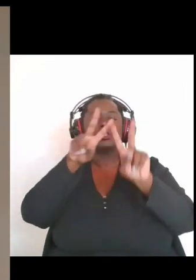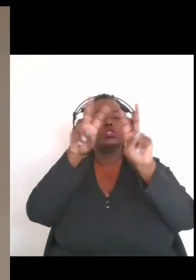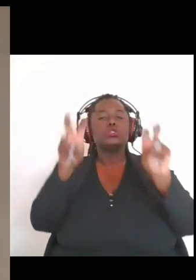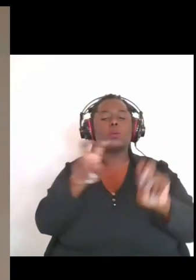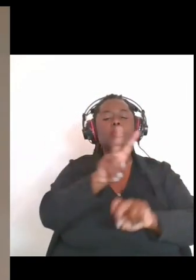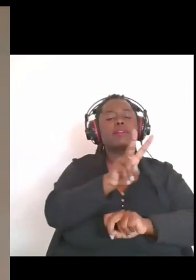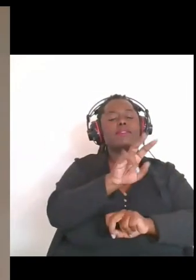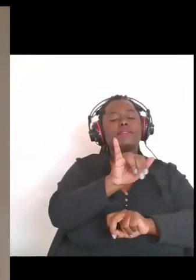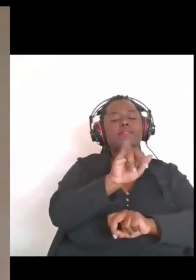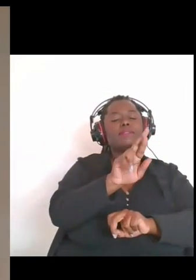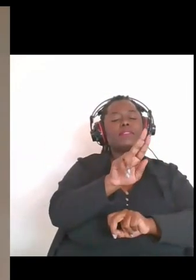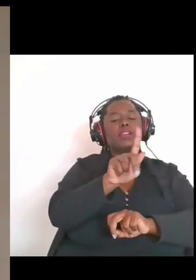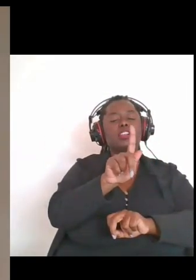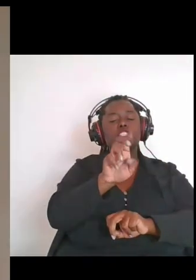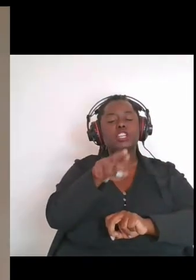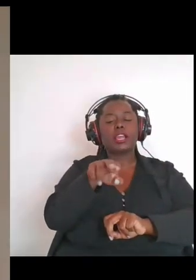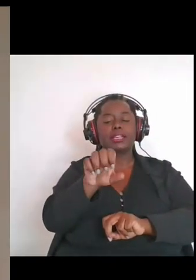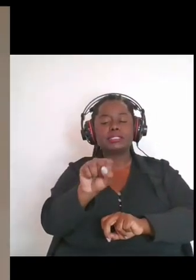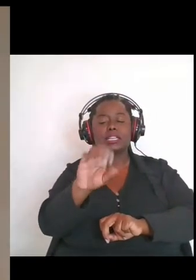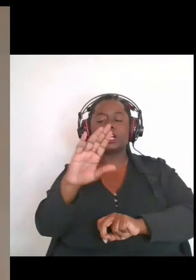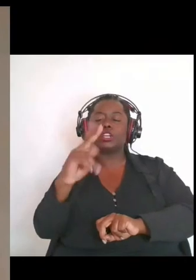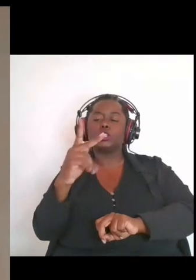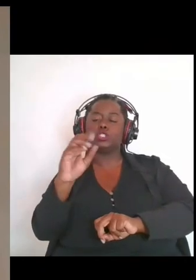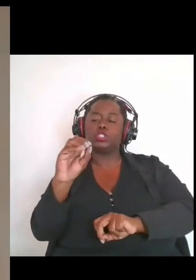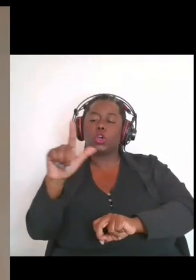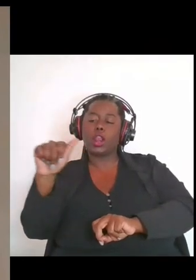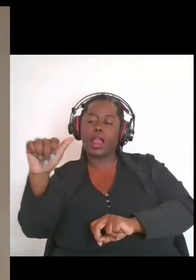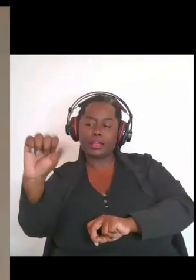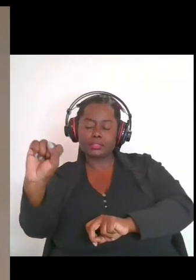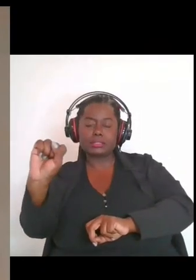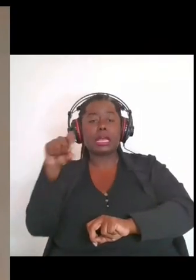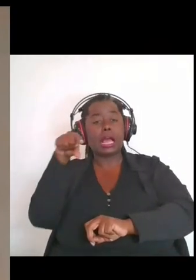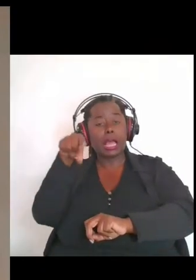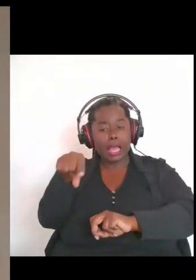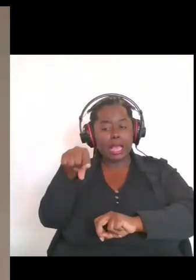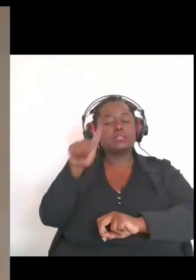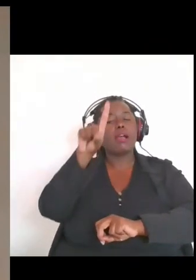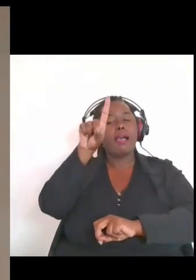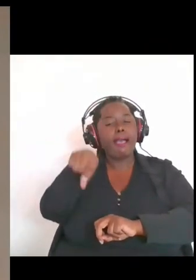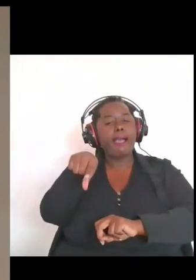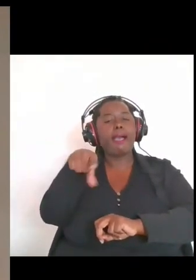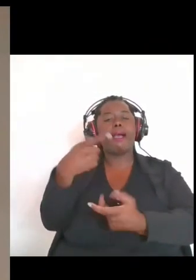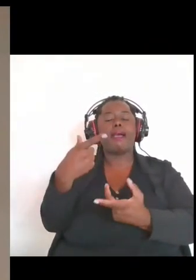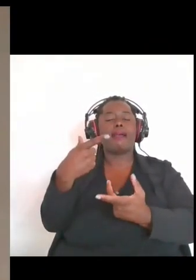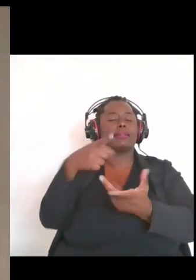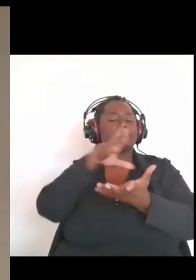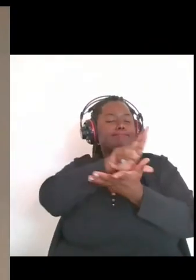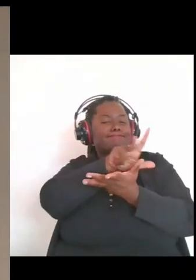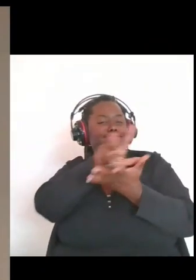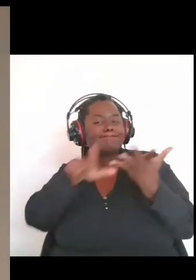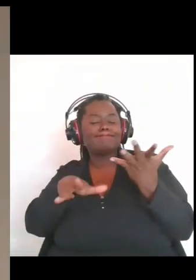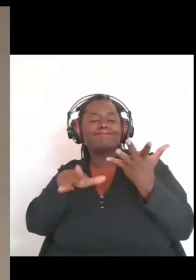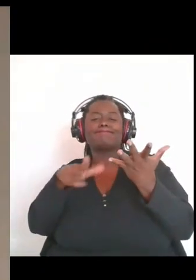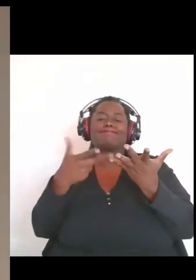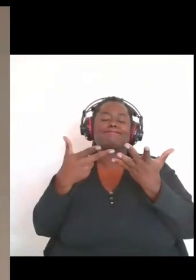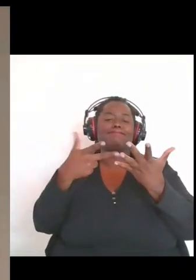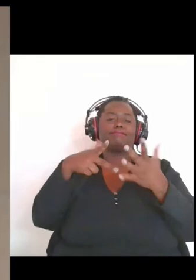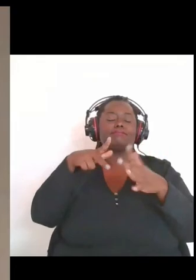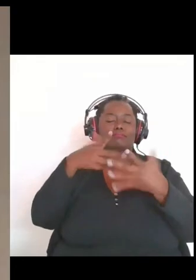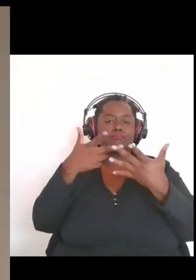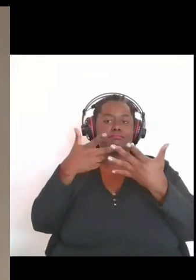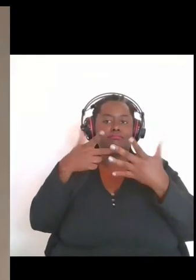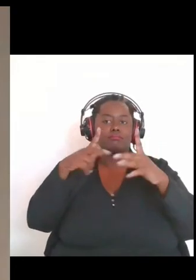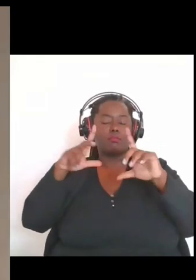this is a series of Works where the main protagonists are the virgins